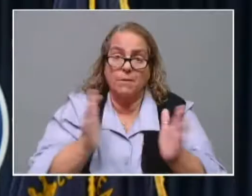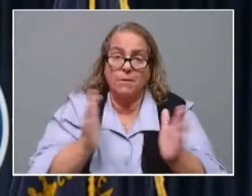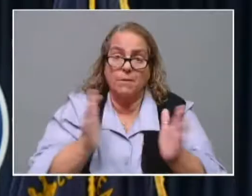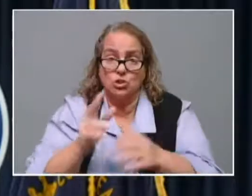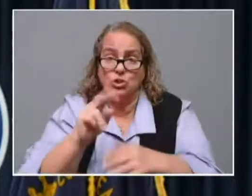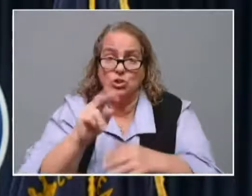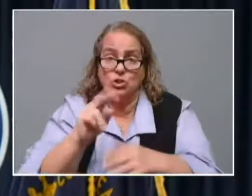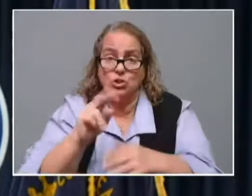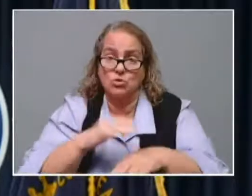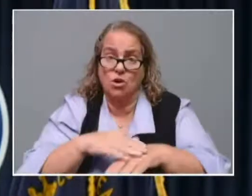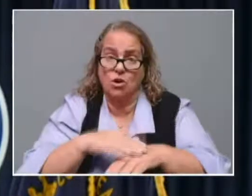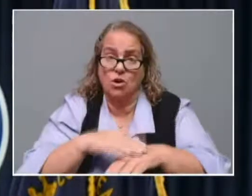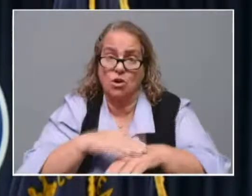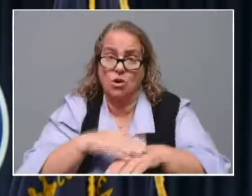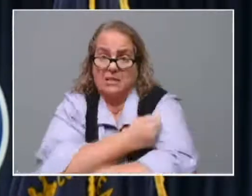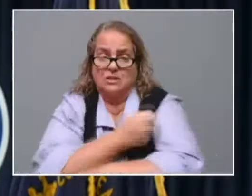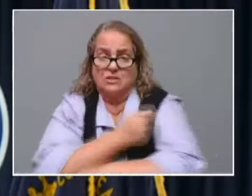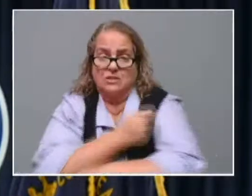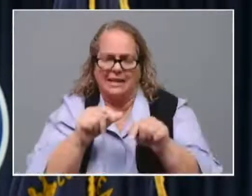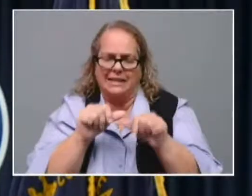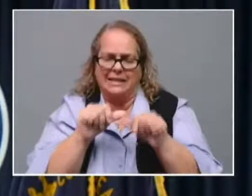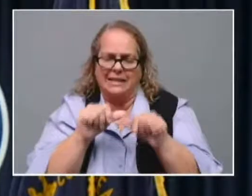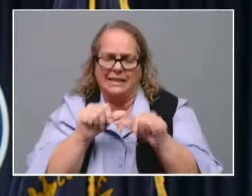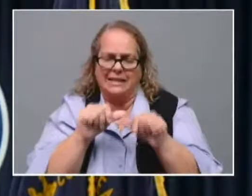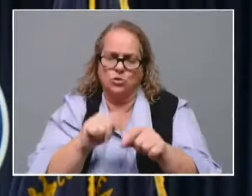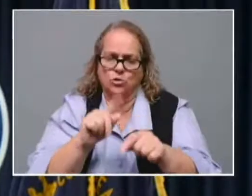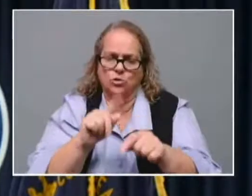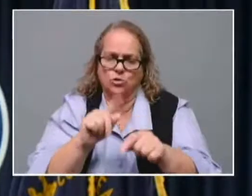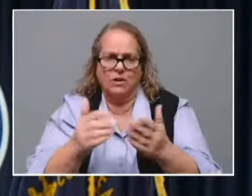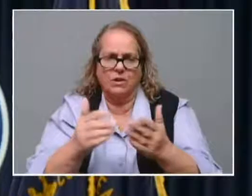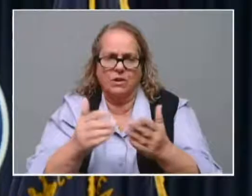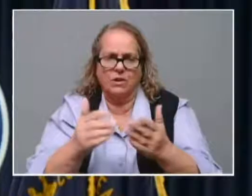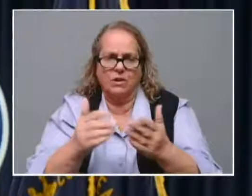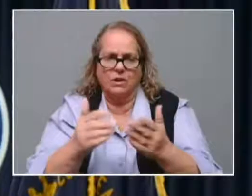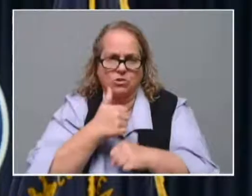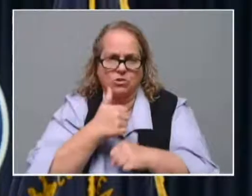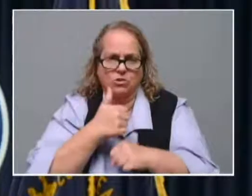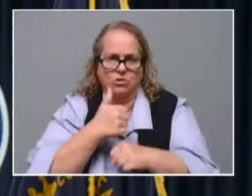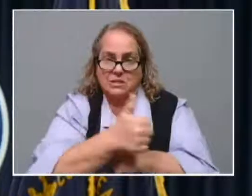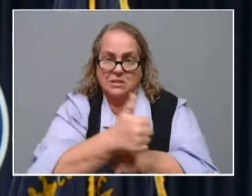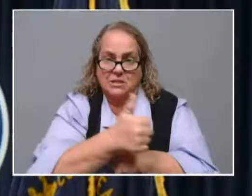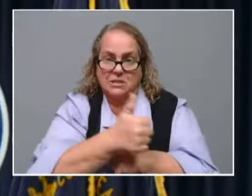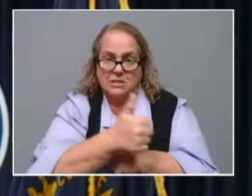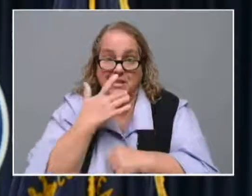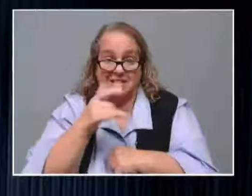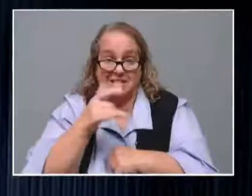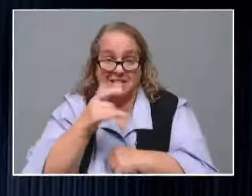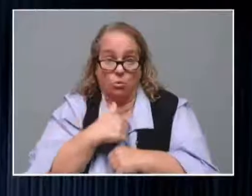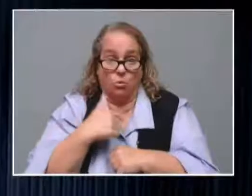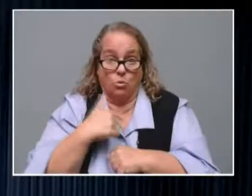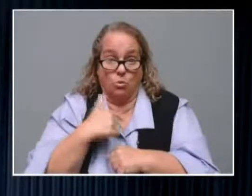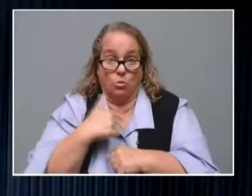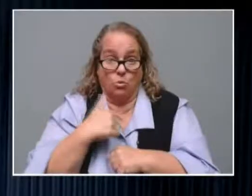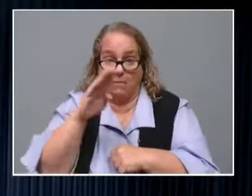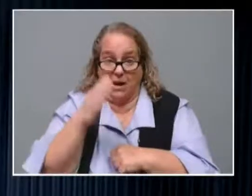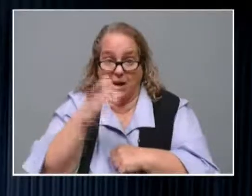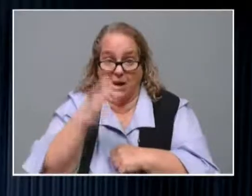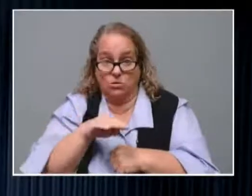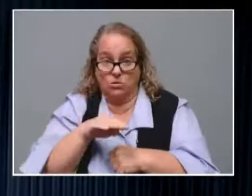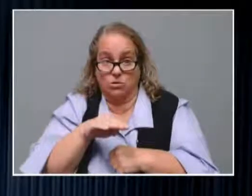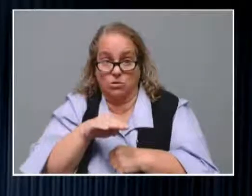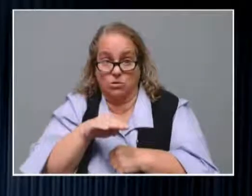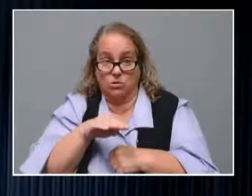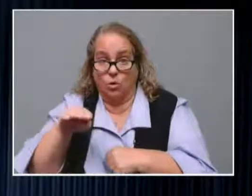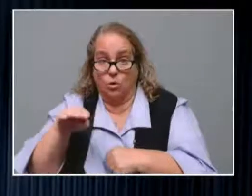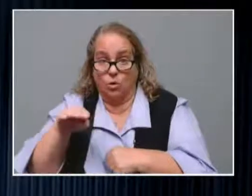keep doing things to protect yourself, because if we plateau here, we're higher than we